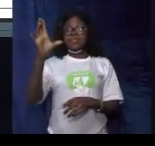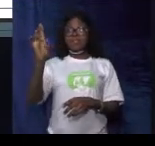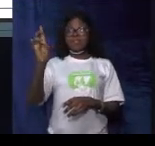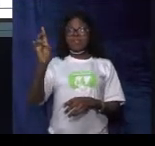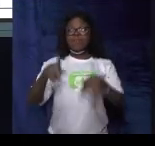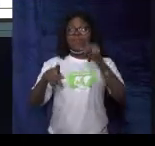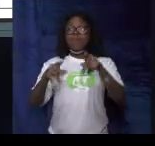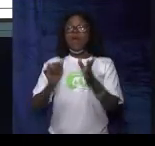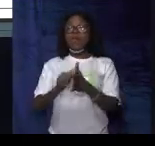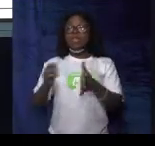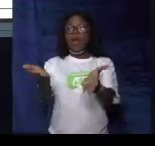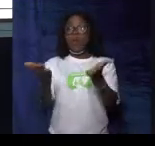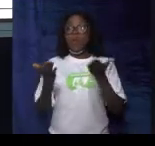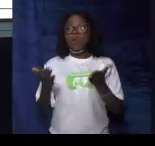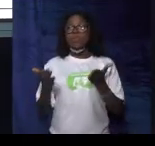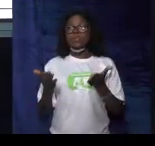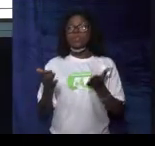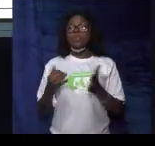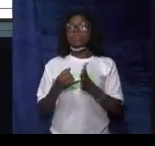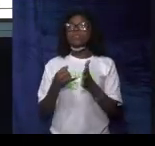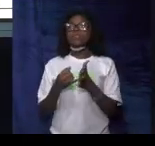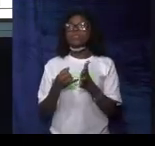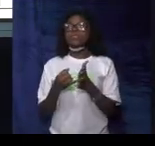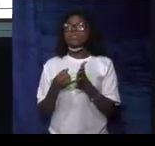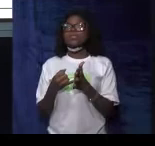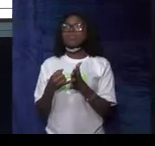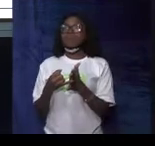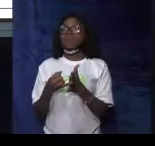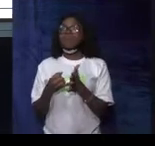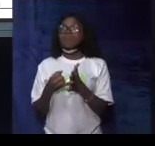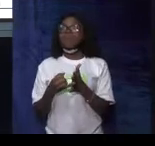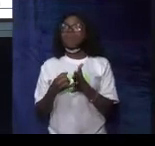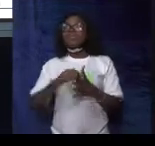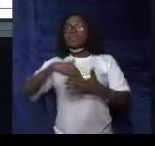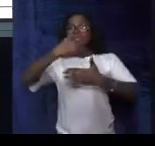has 7 people that prefer it.